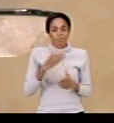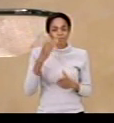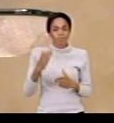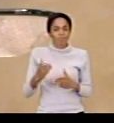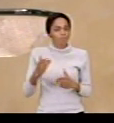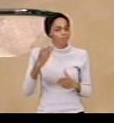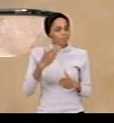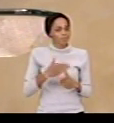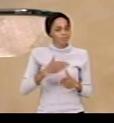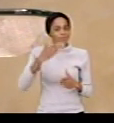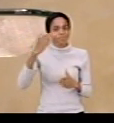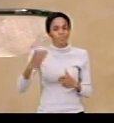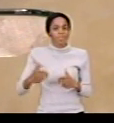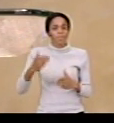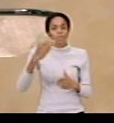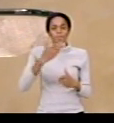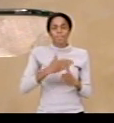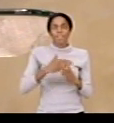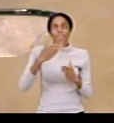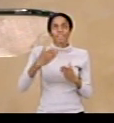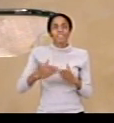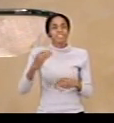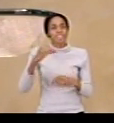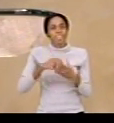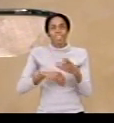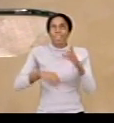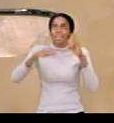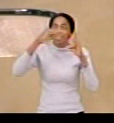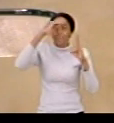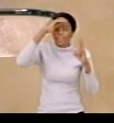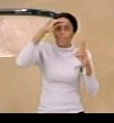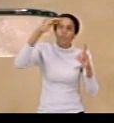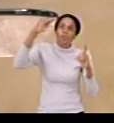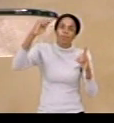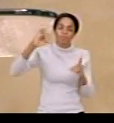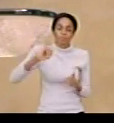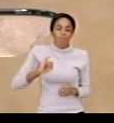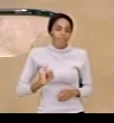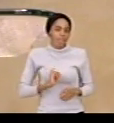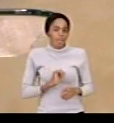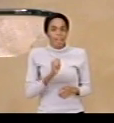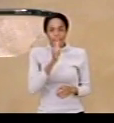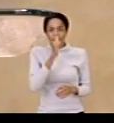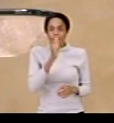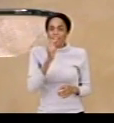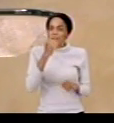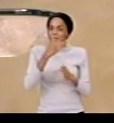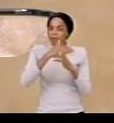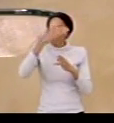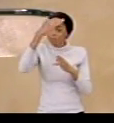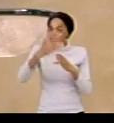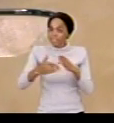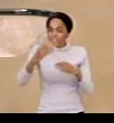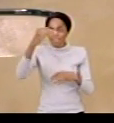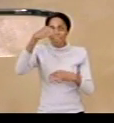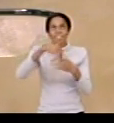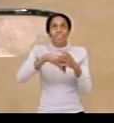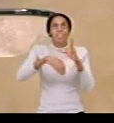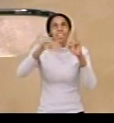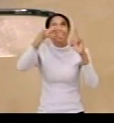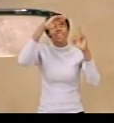Complete, complete, complete in him. I am